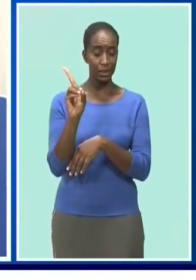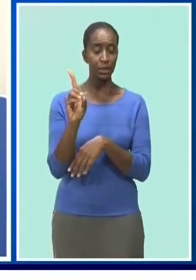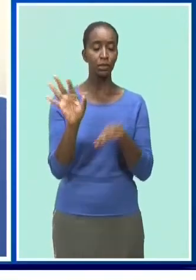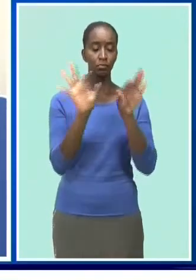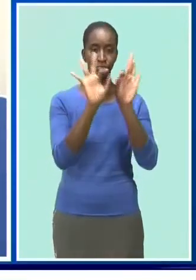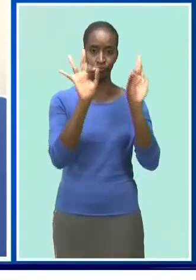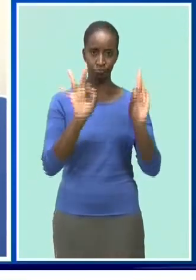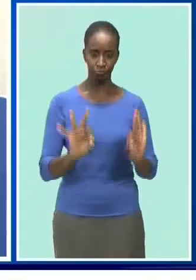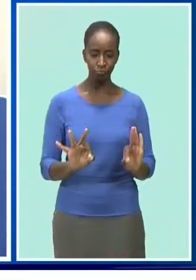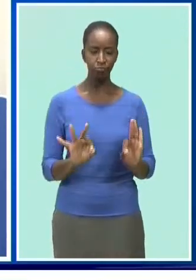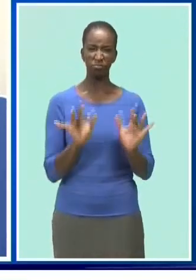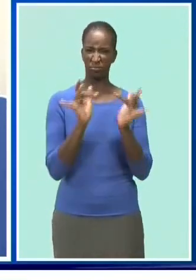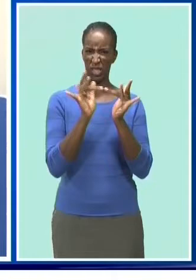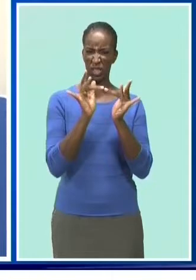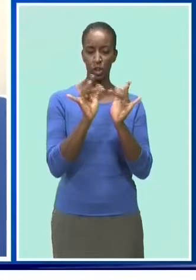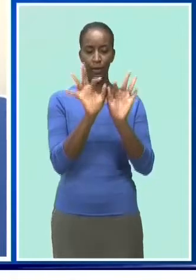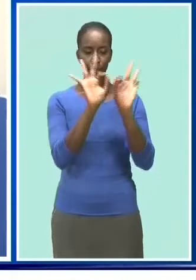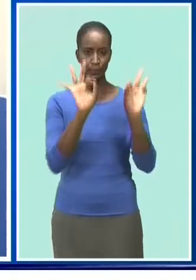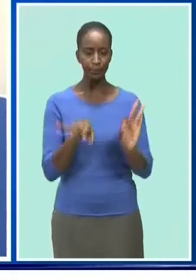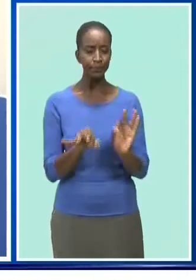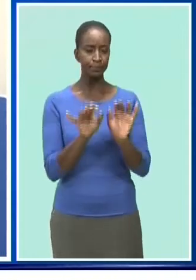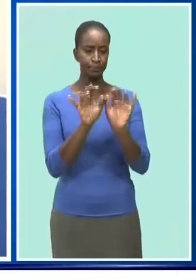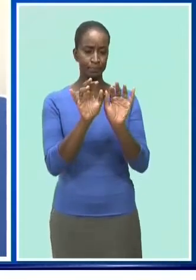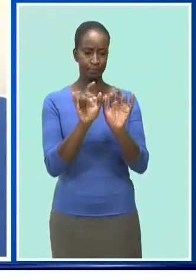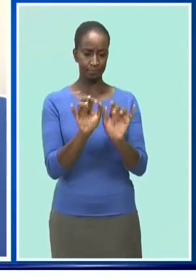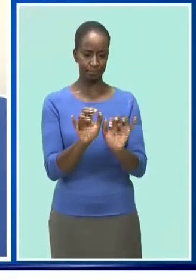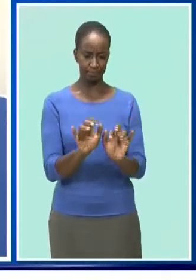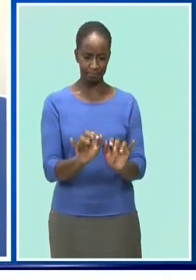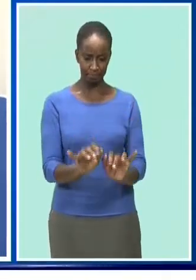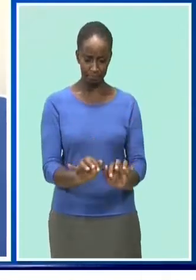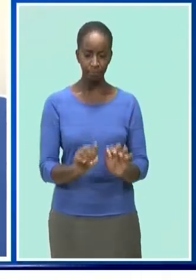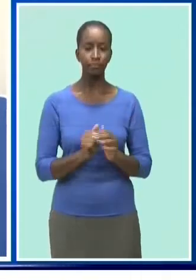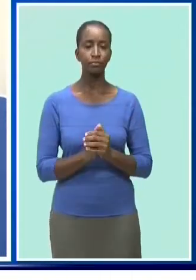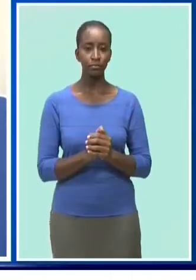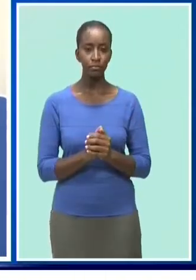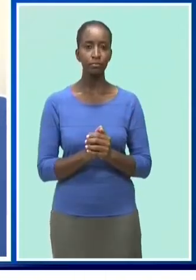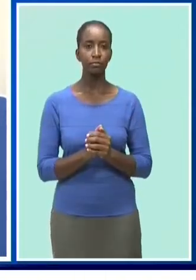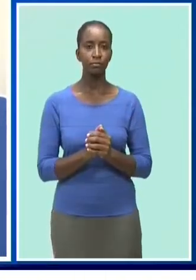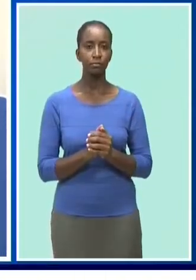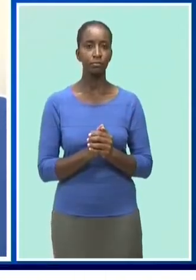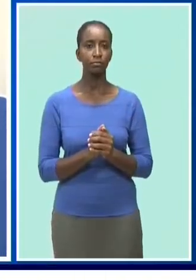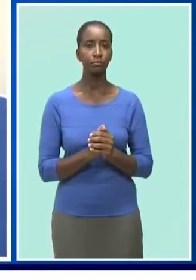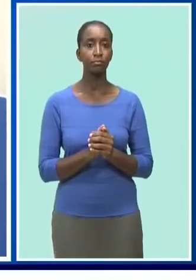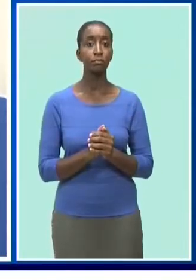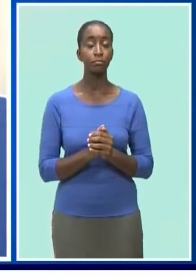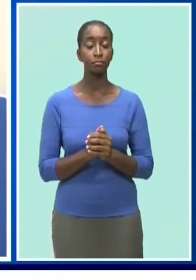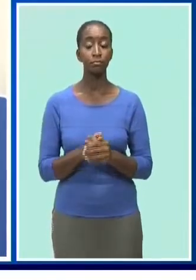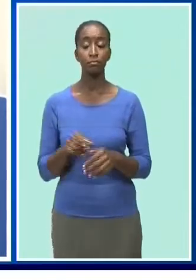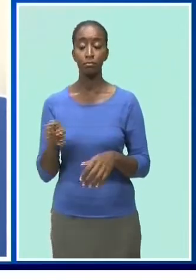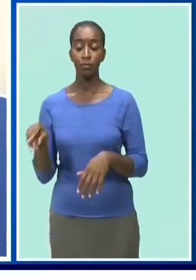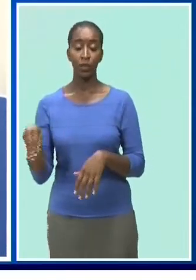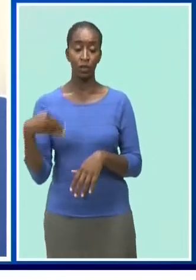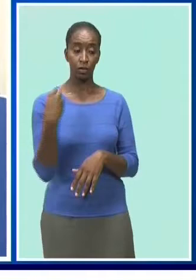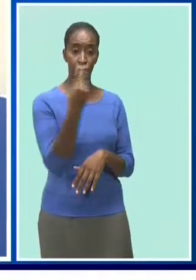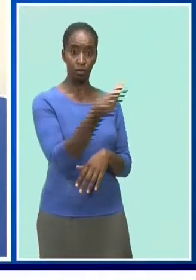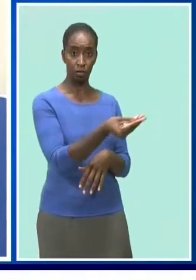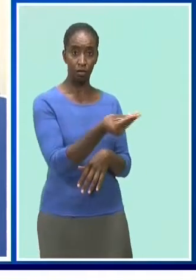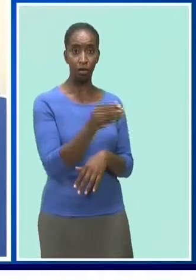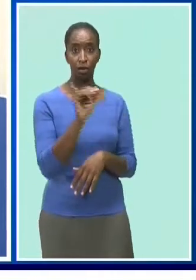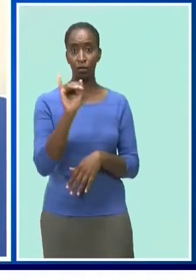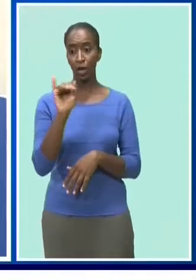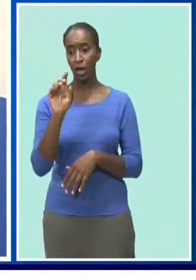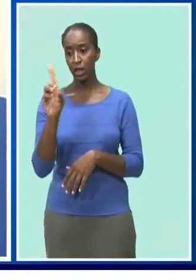Barbados Licensing Authority Data Processing Department. The applicant must provide a form of identification,